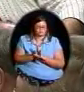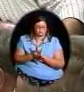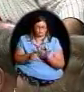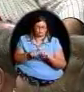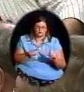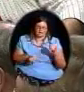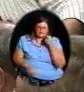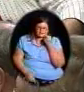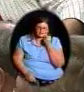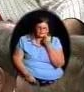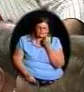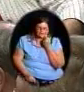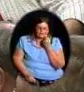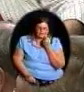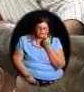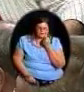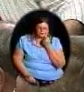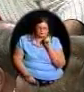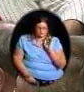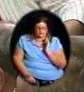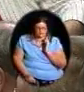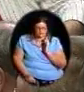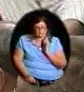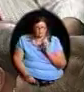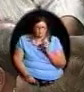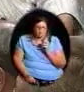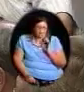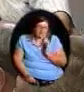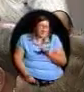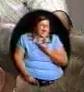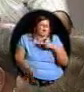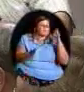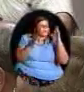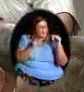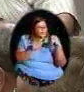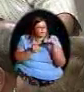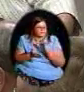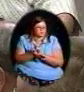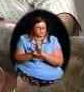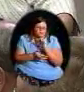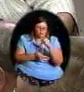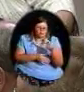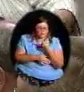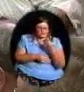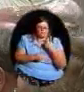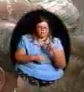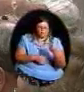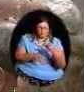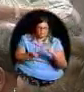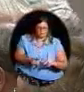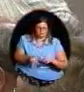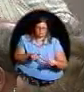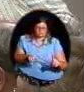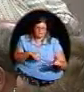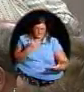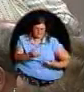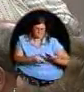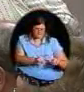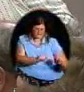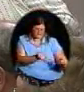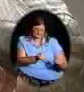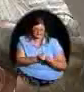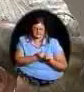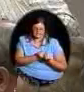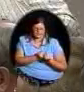I think our hope is that those schools not only have one person, but they invite a team